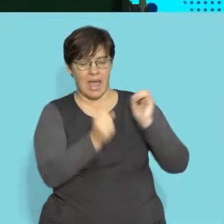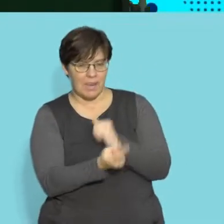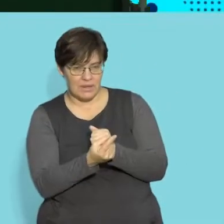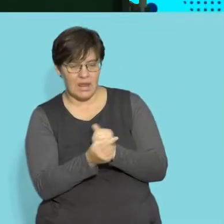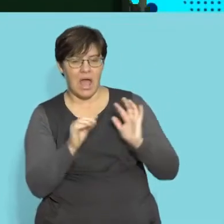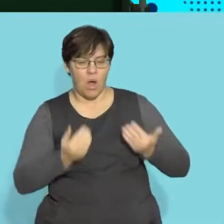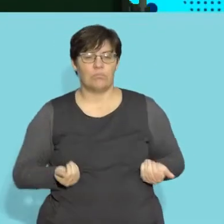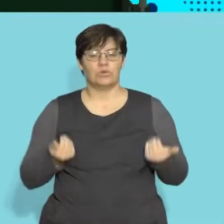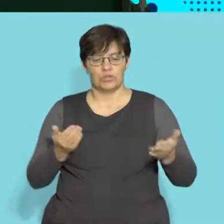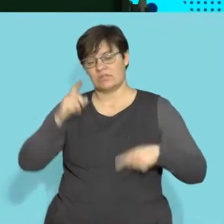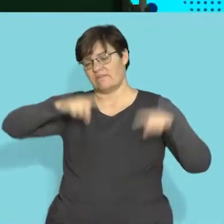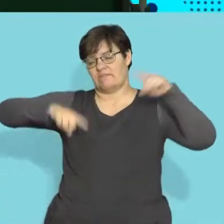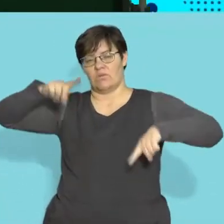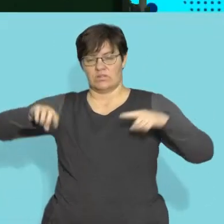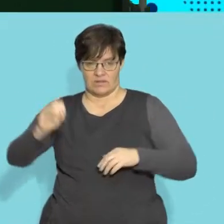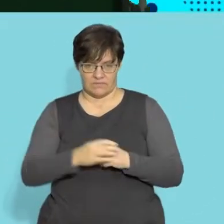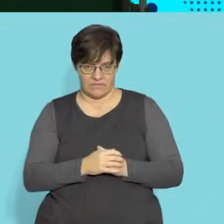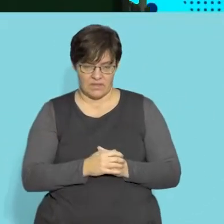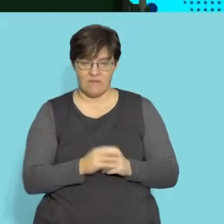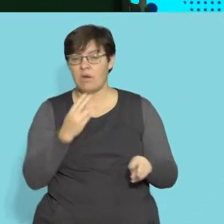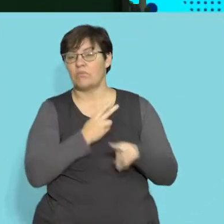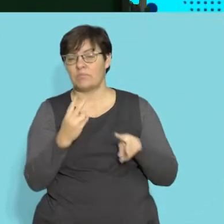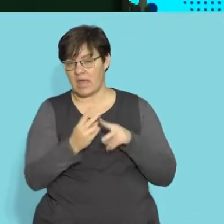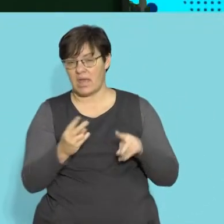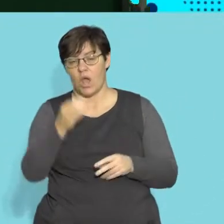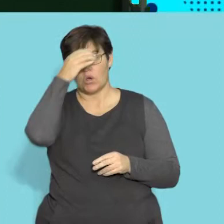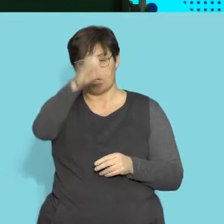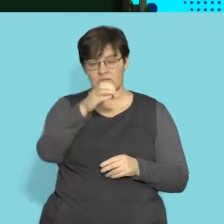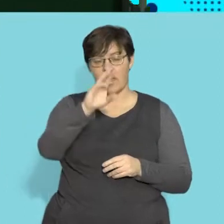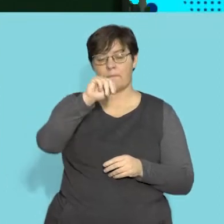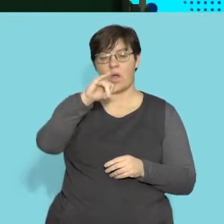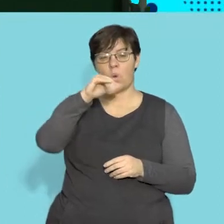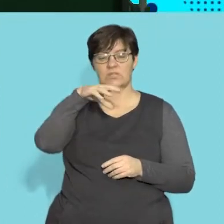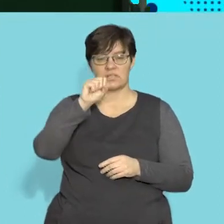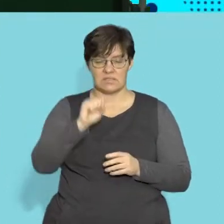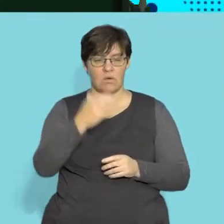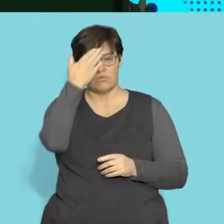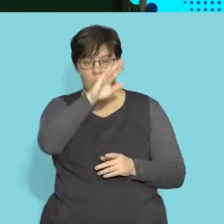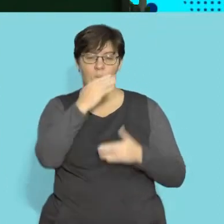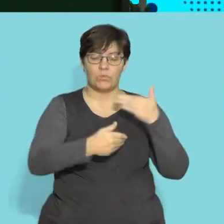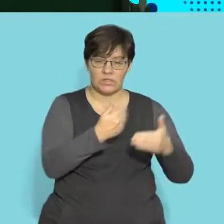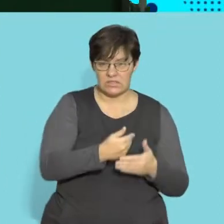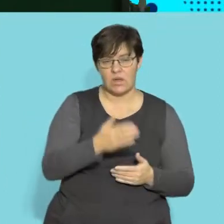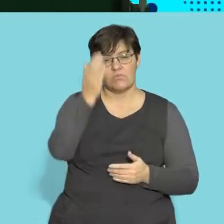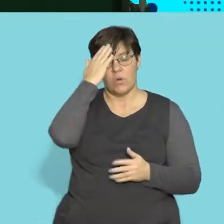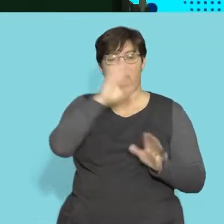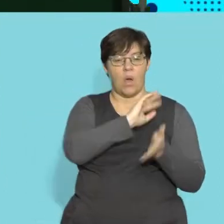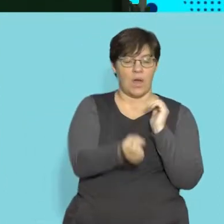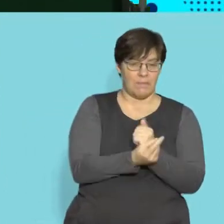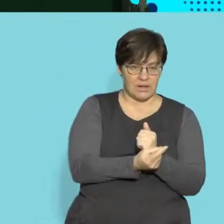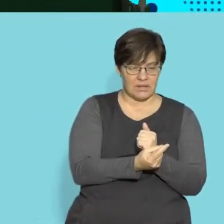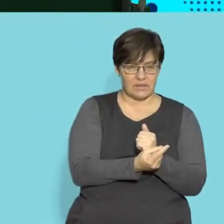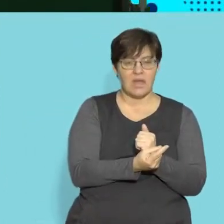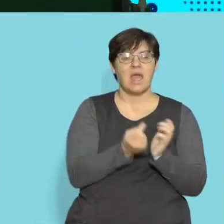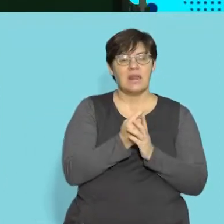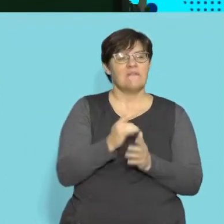how it produces variation. So if you were preparing on concepts around meiosis, know the process, know how it occurs, and